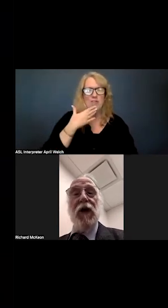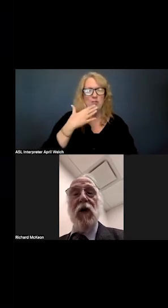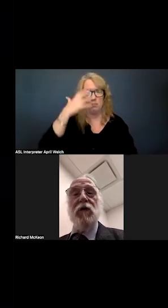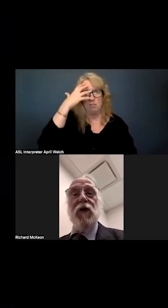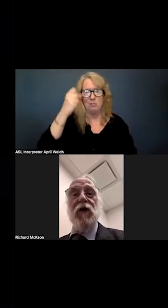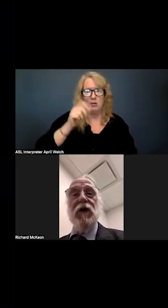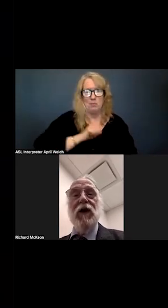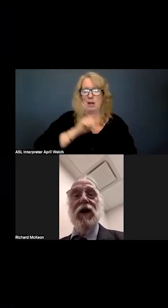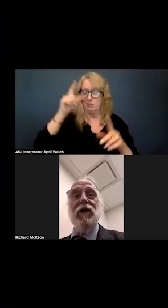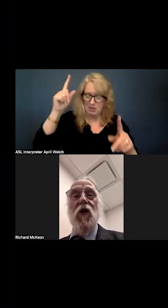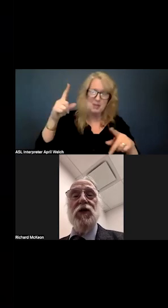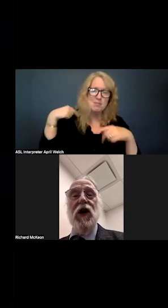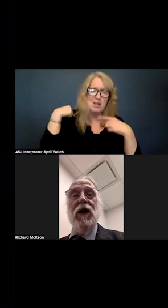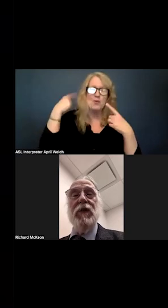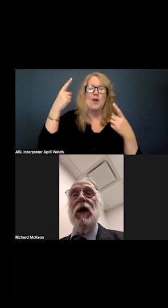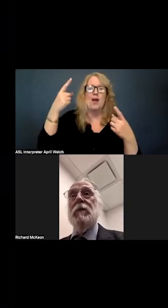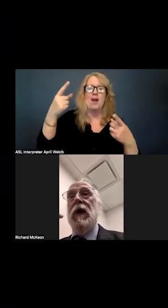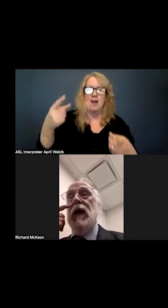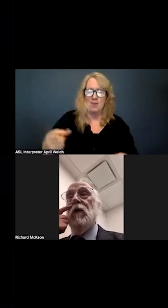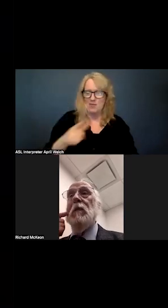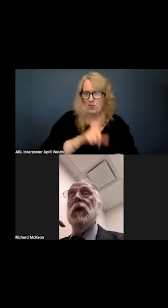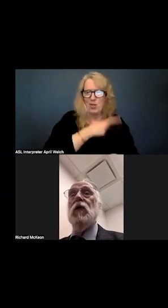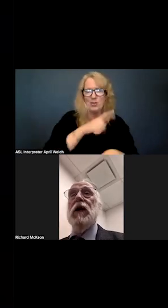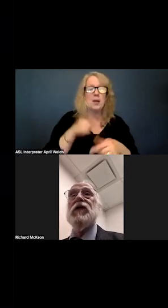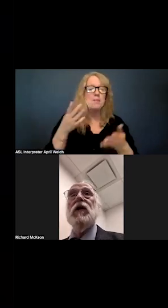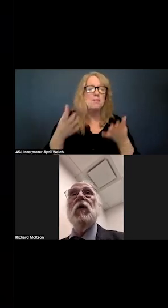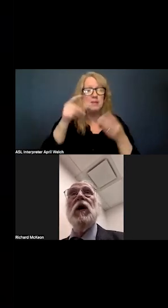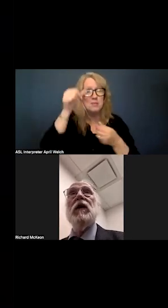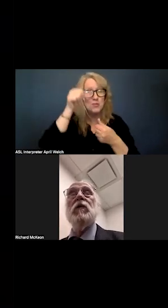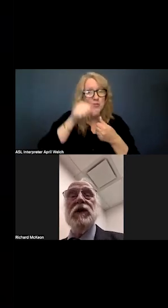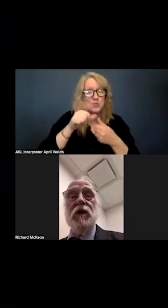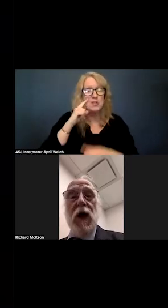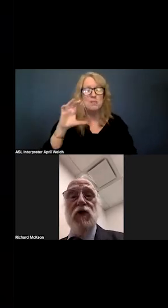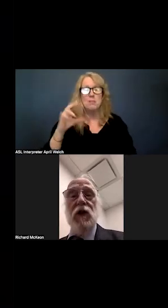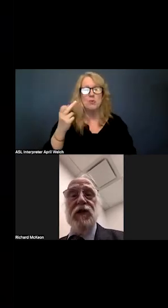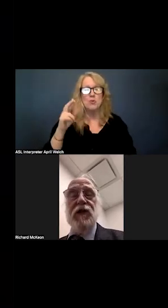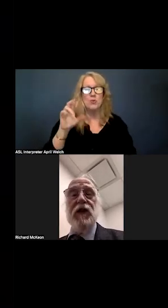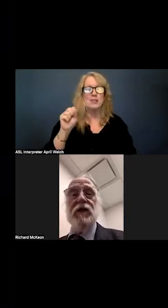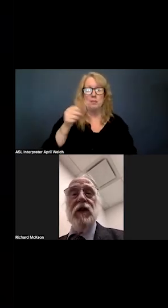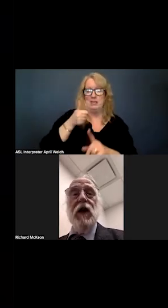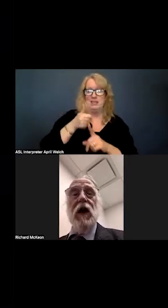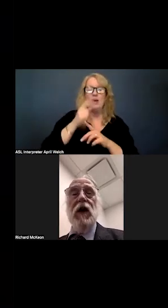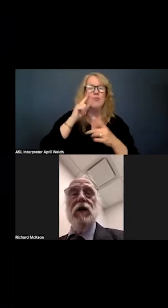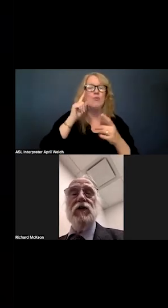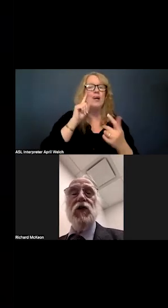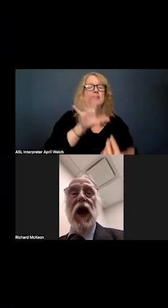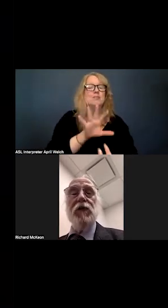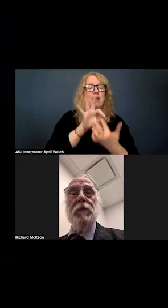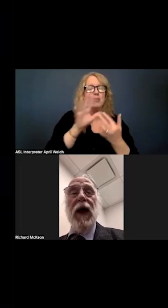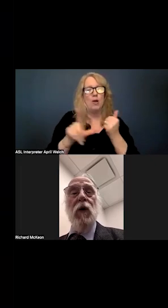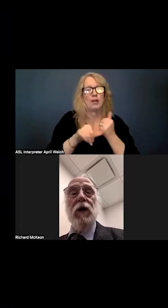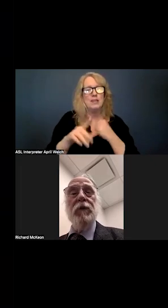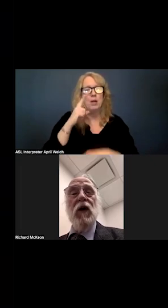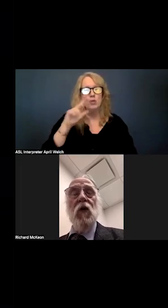or have been around for a long time, may remember Chris when he was the special assistant to